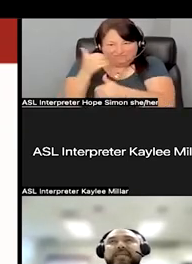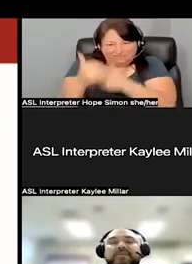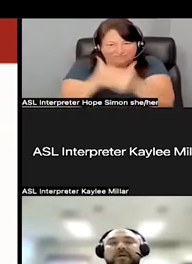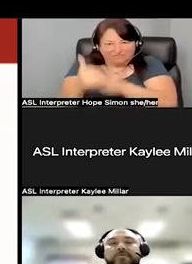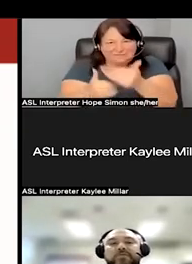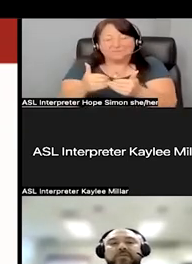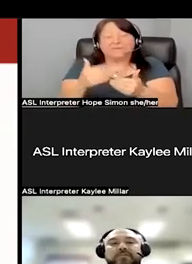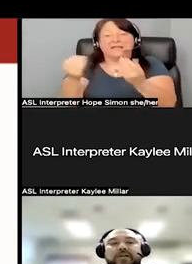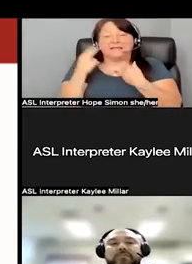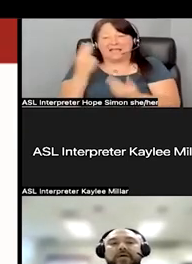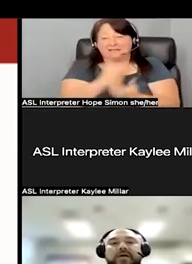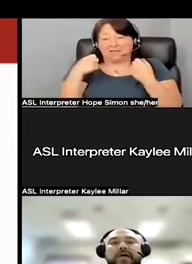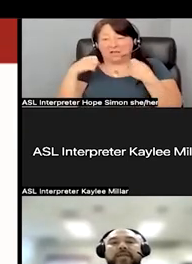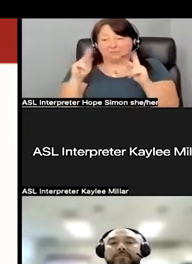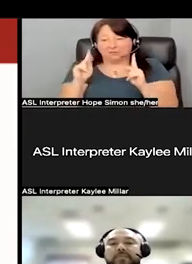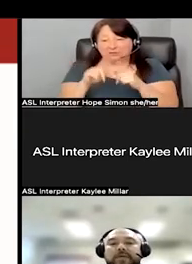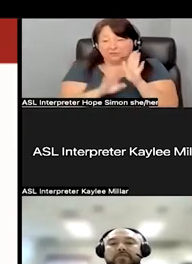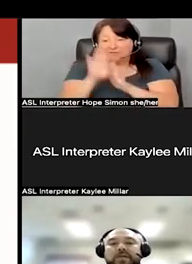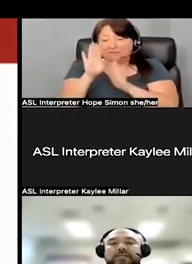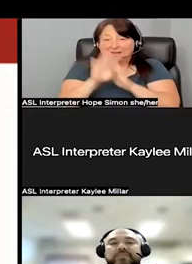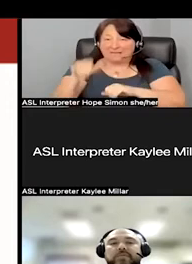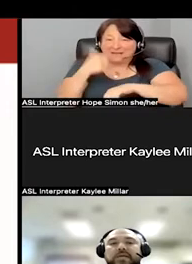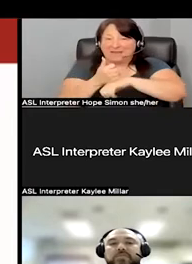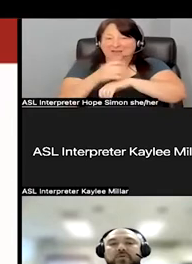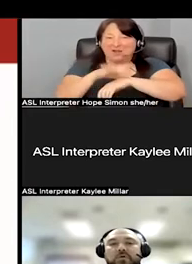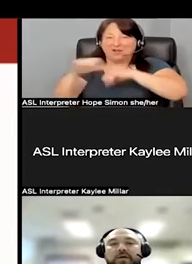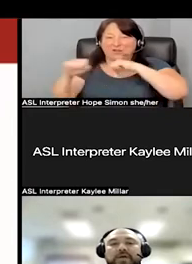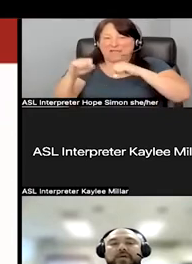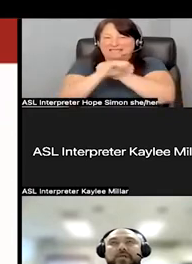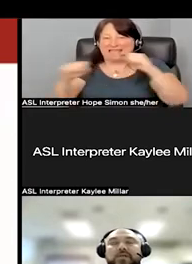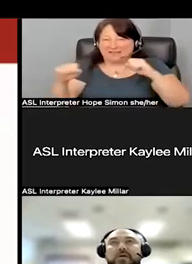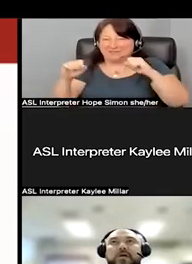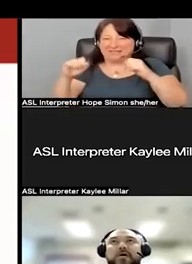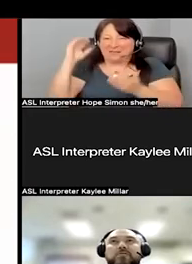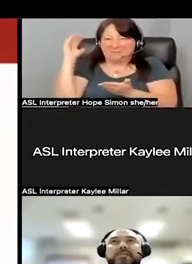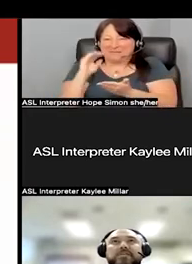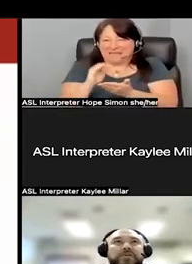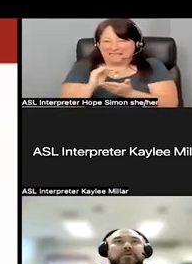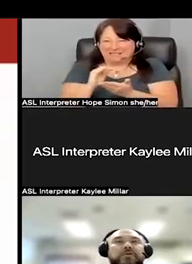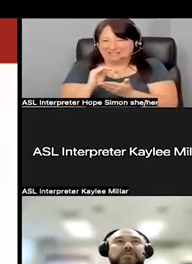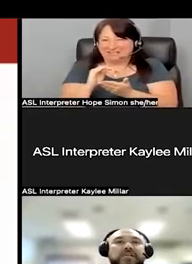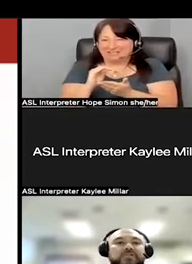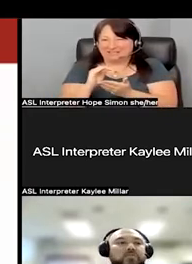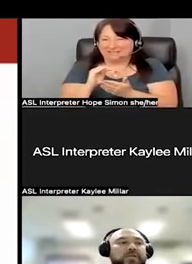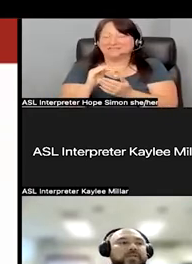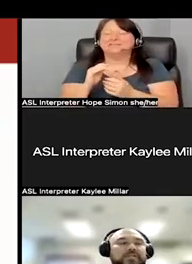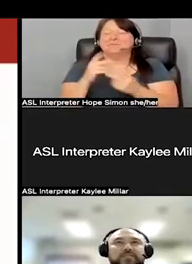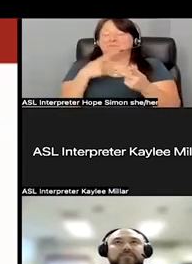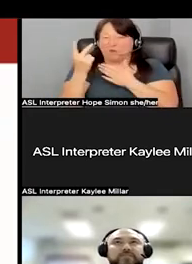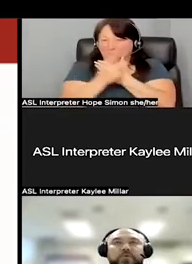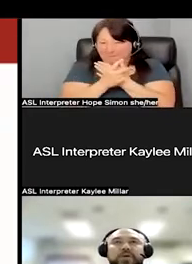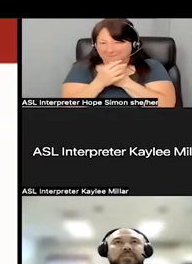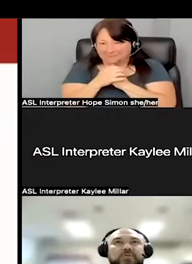It gave us an opportunity to develop and implement an earthquake safety mitigation program that we can utilize across the organization. So we consist